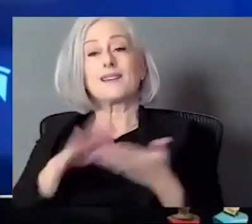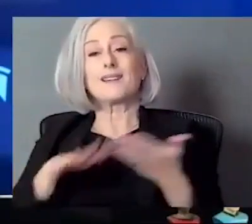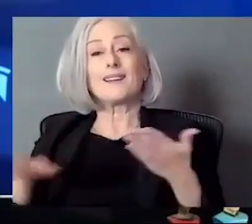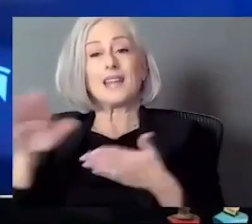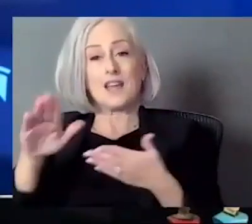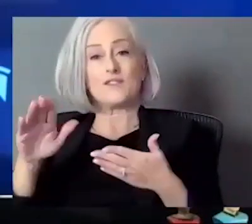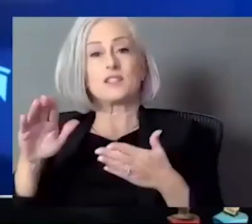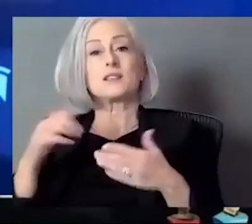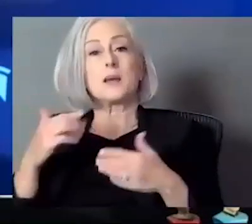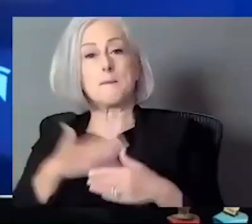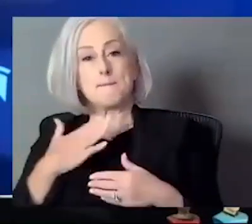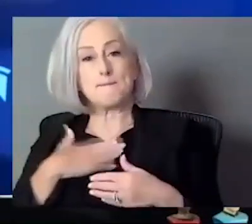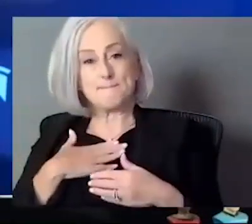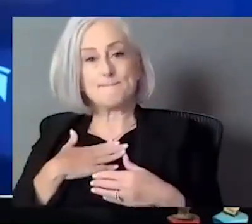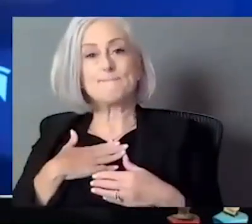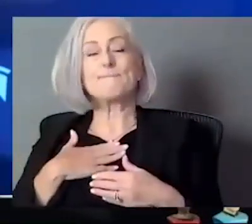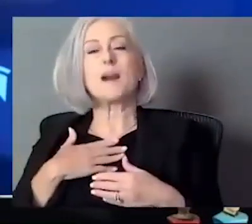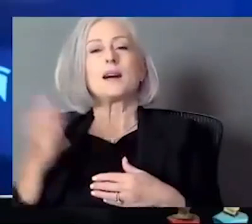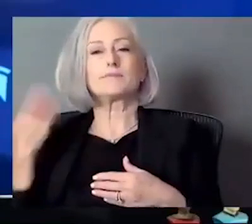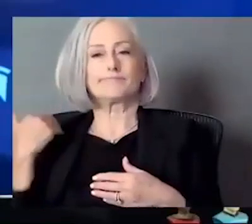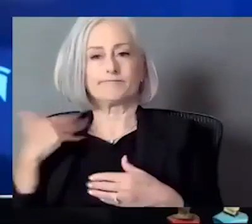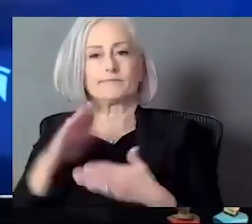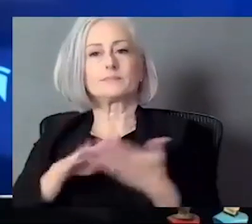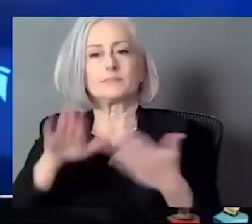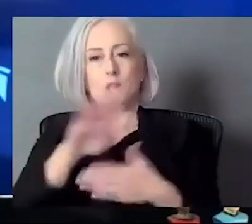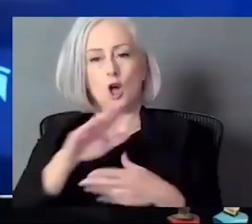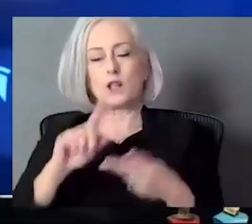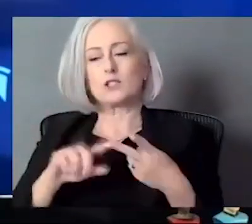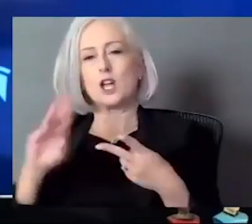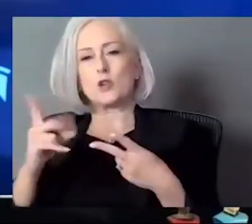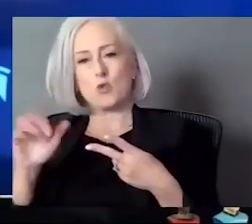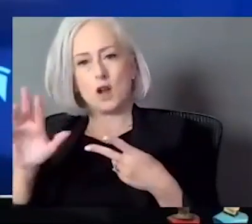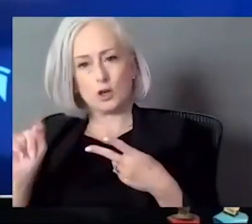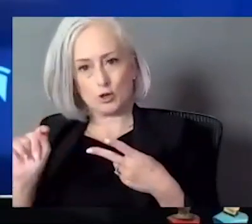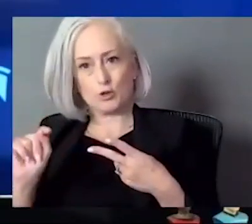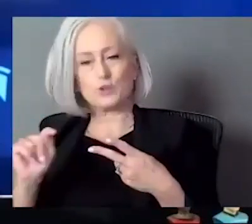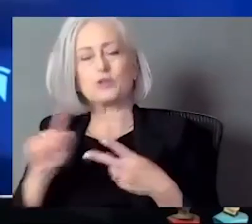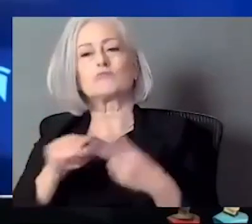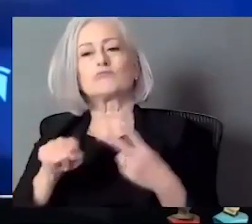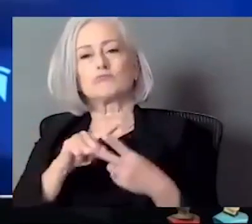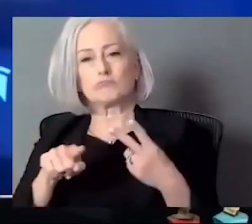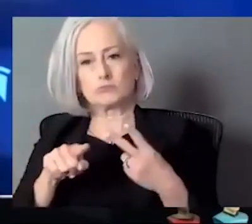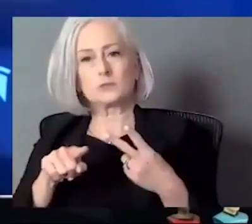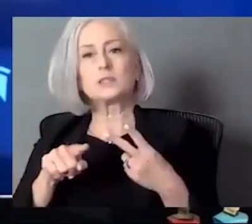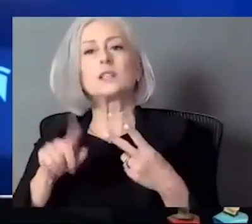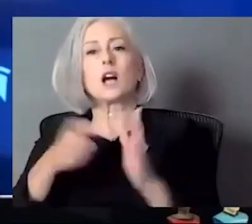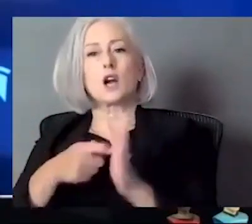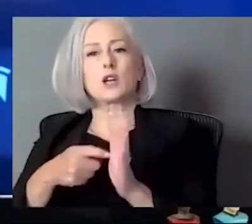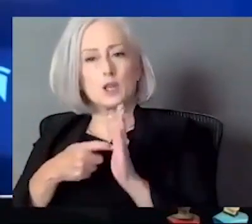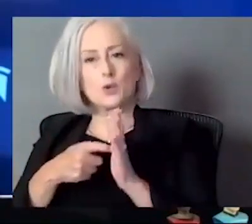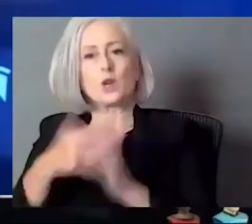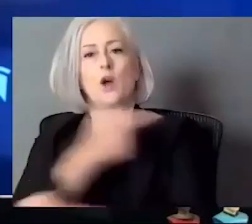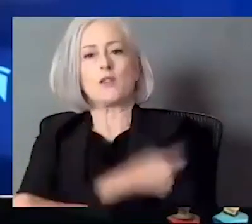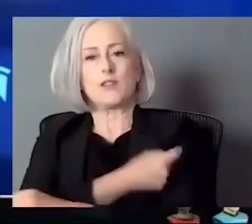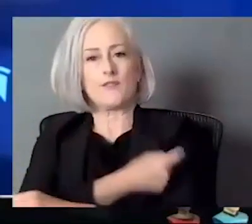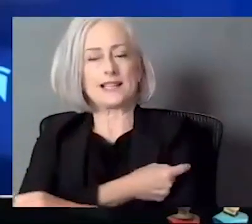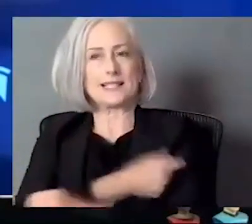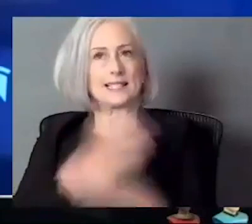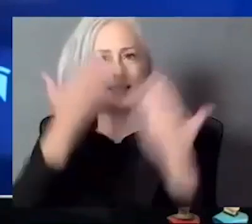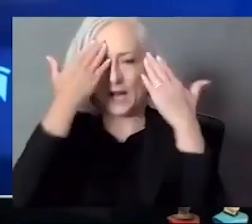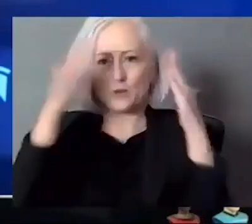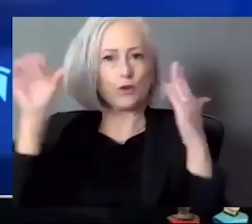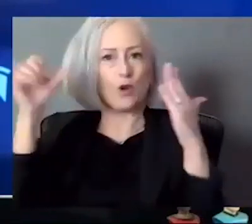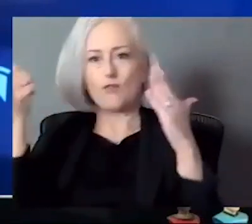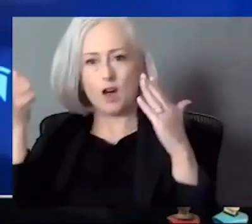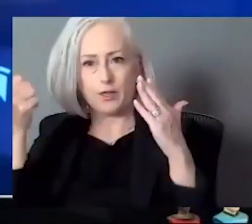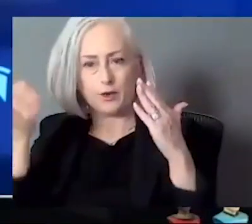William Jewell, and also Rockhurst. But I don't know of anybody else in the immediate area that is. And I think the question, can you, becomes a question of public